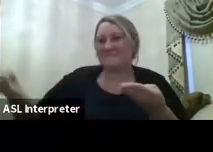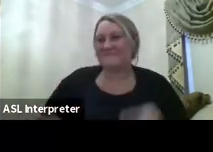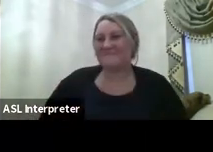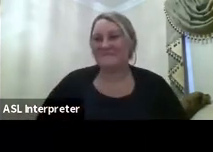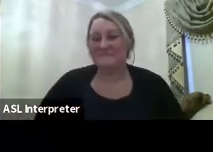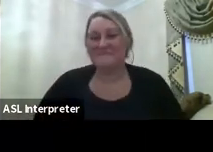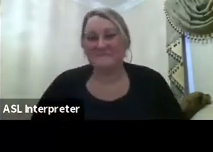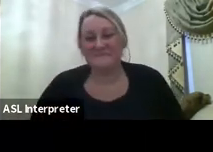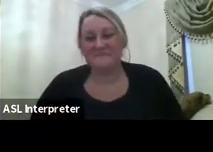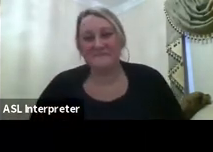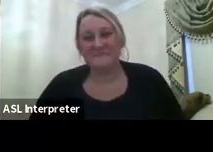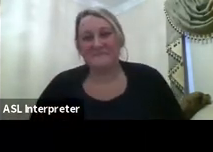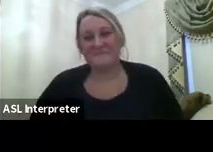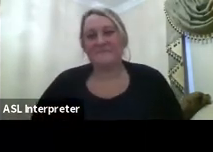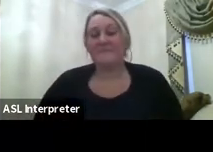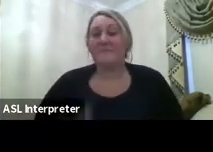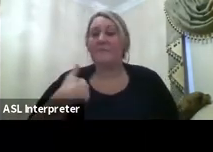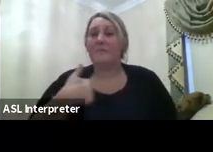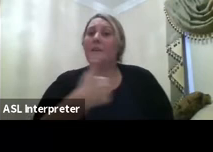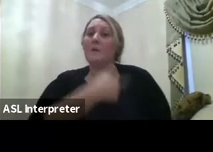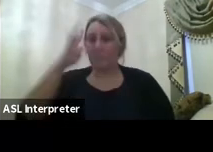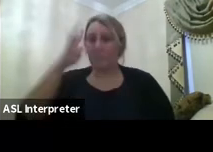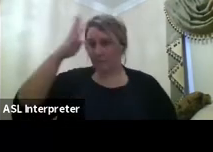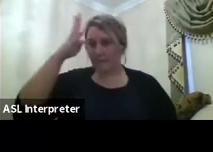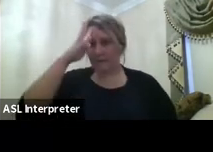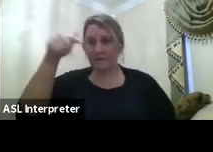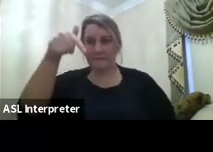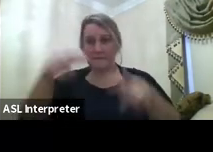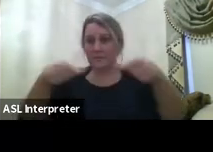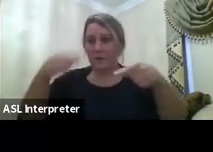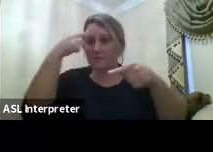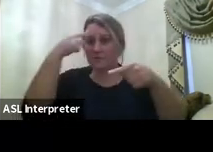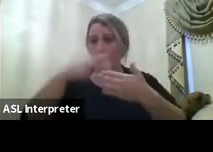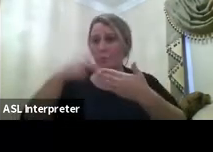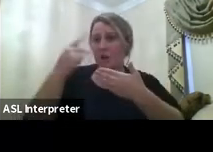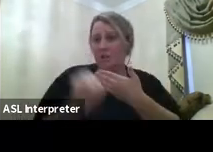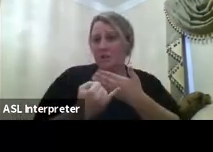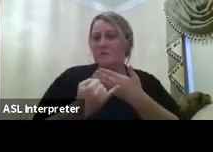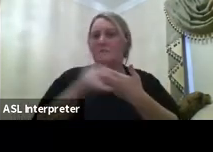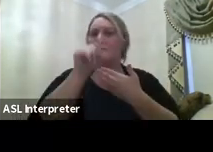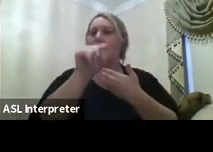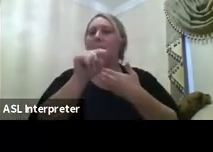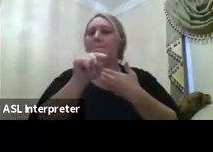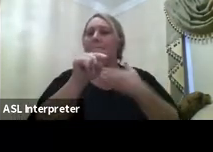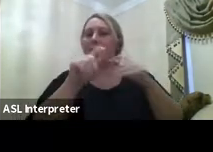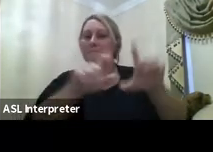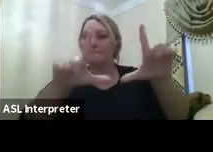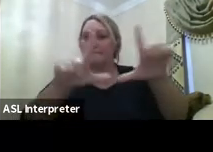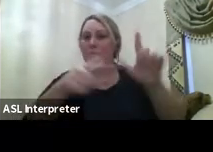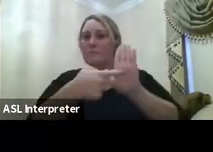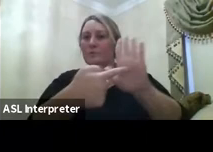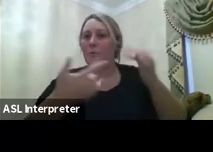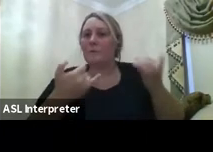way for a few years at that time. This was a series of posters that we made, um, during